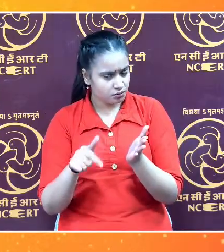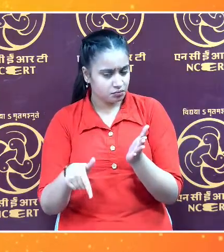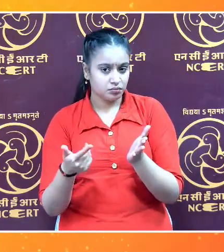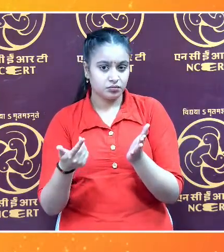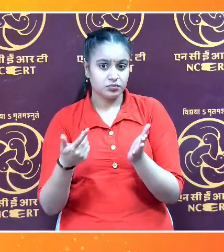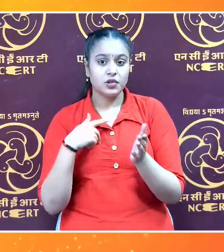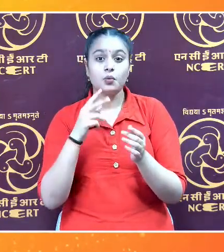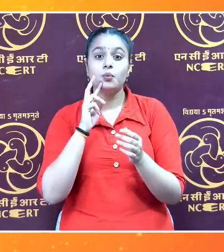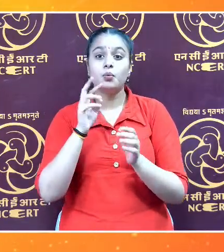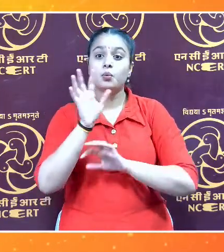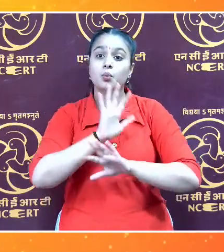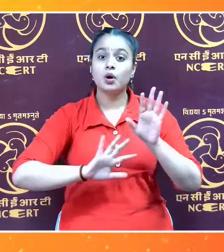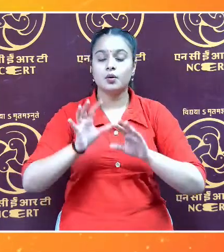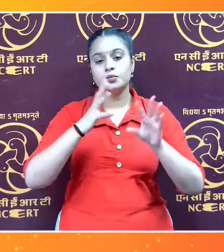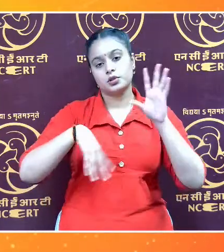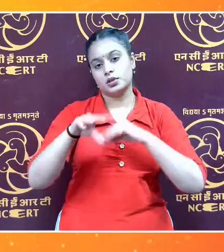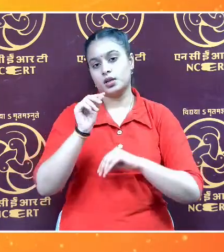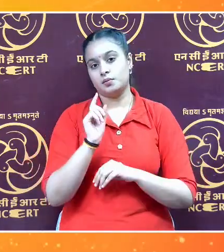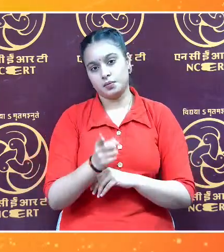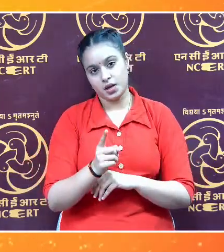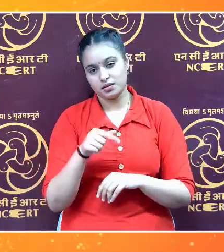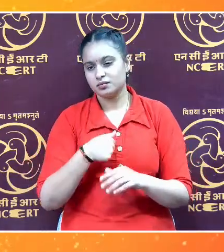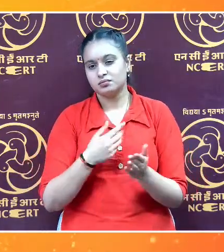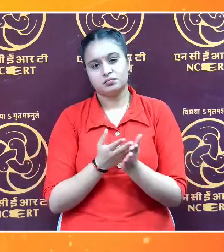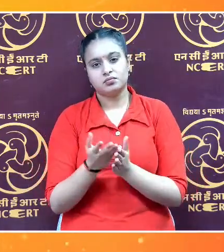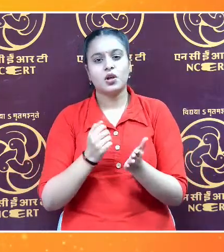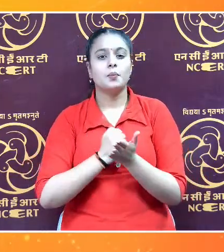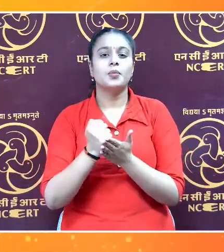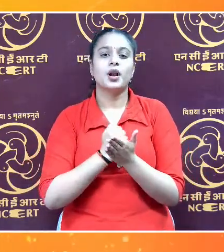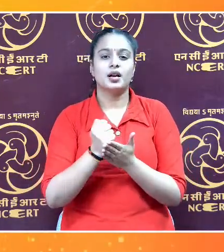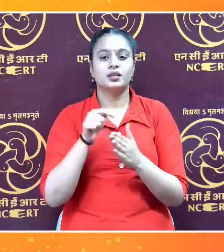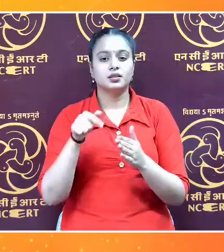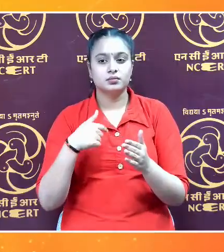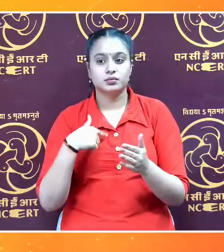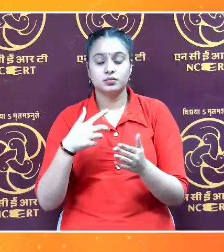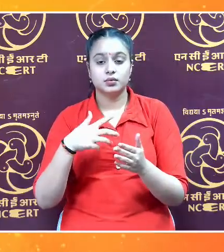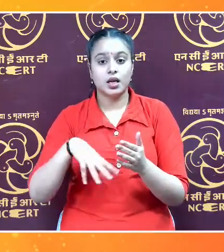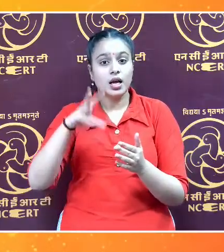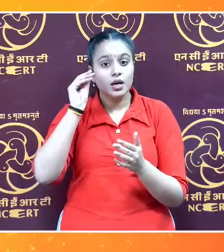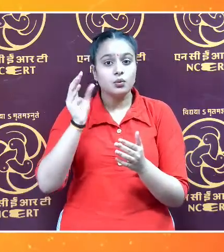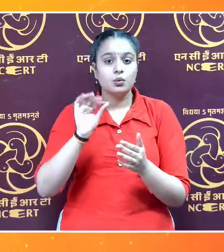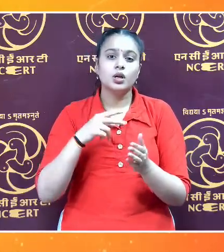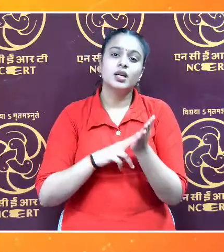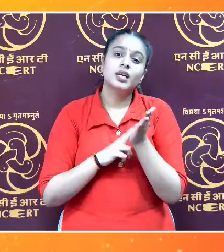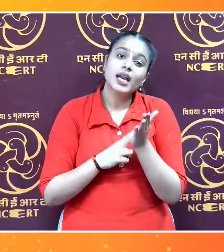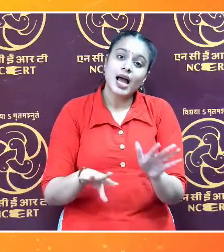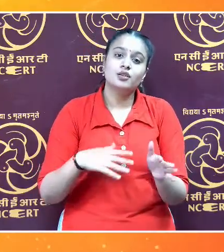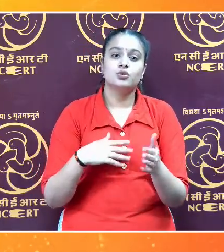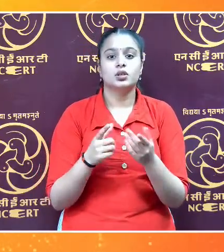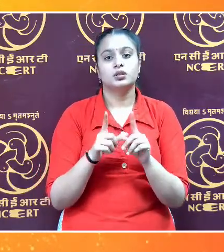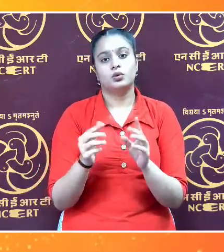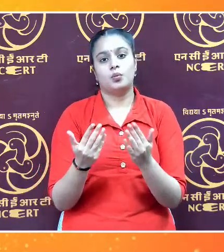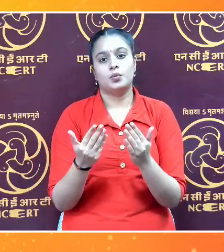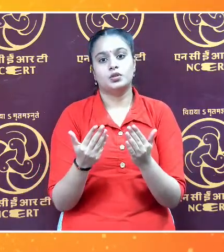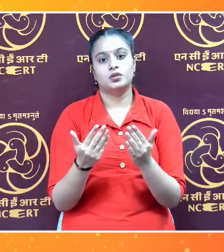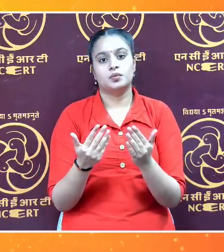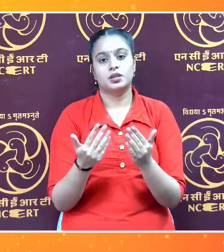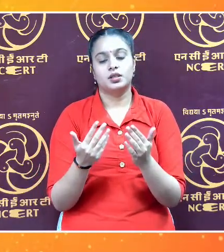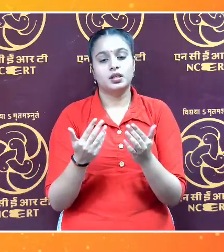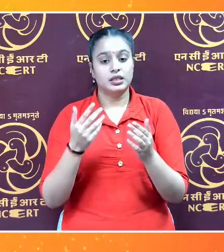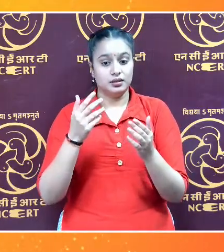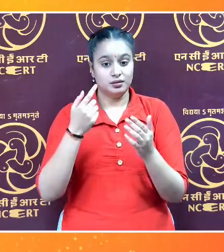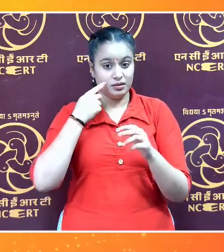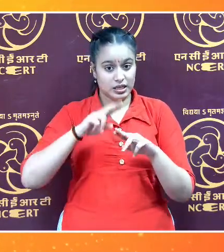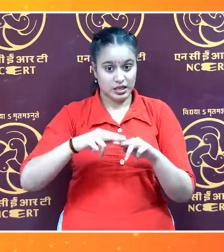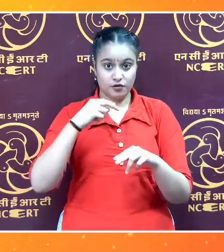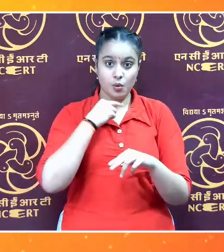verbs. You have to Okay. learn them only. Learn so them. This comes with practice, and you don't have to mug up. It will come naturally to Oh. you. It will come naturally to you. You